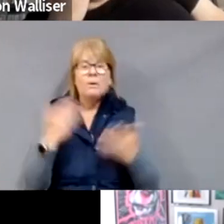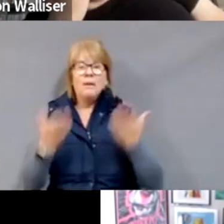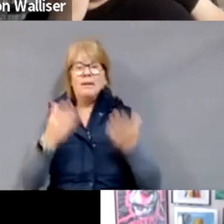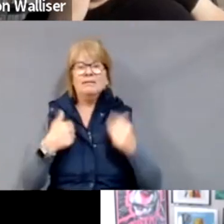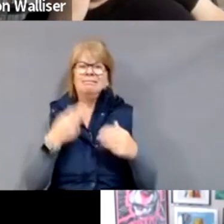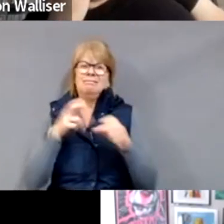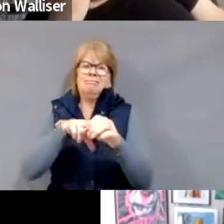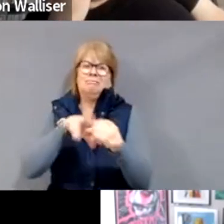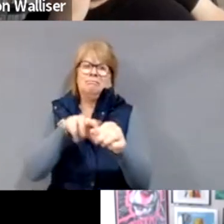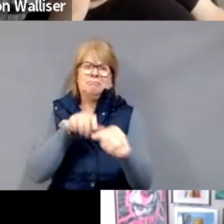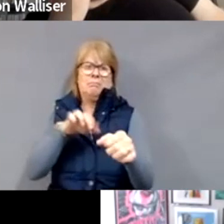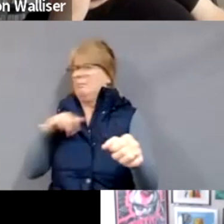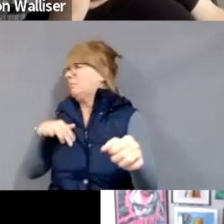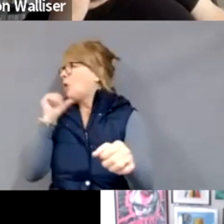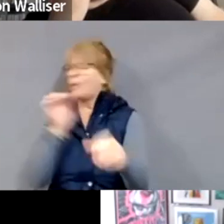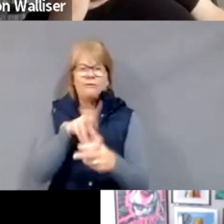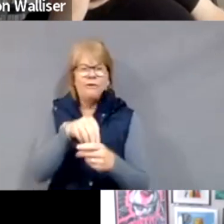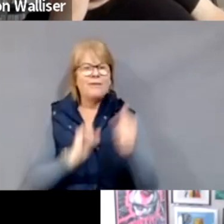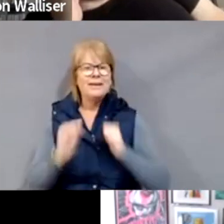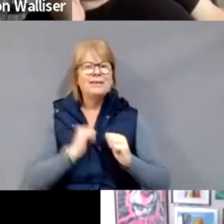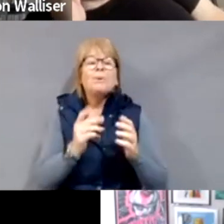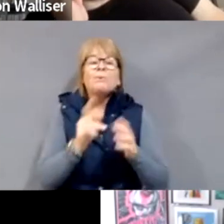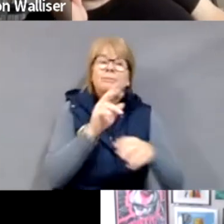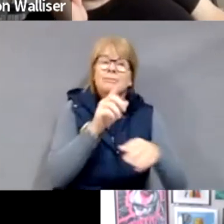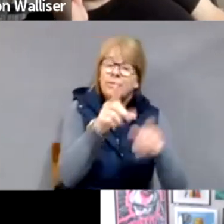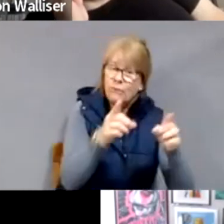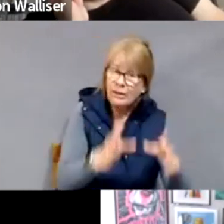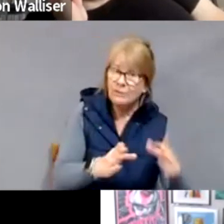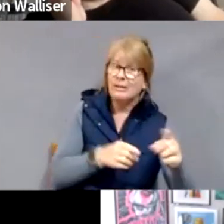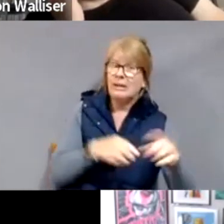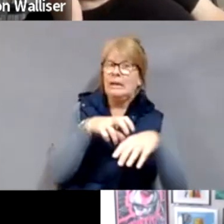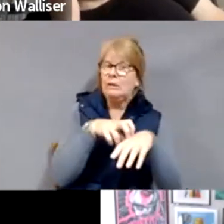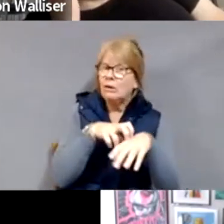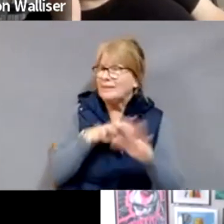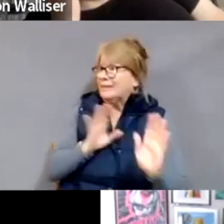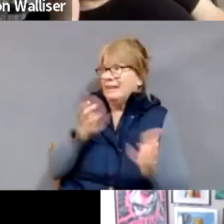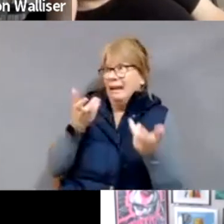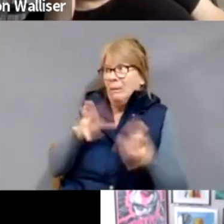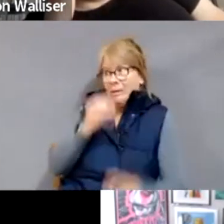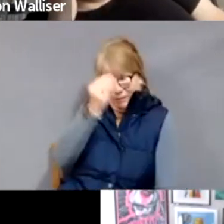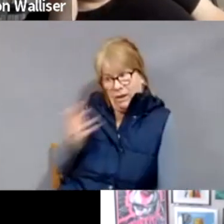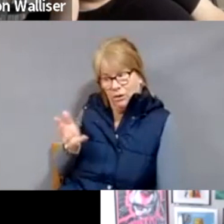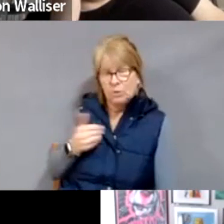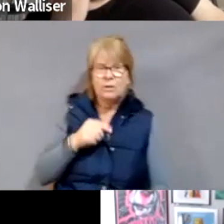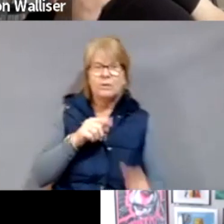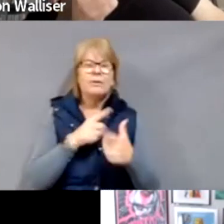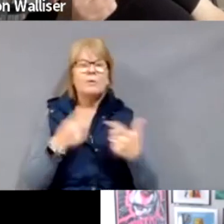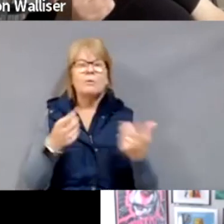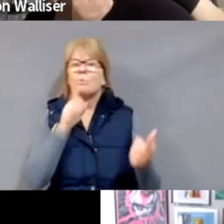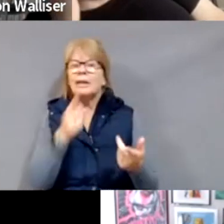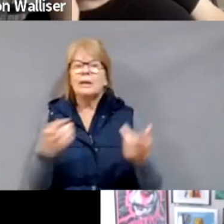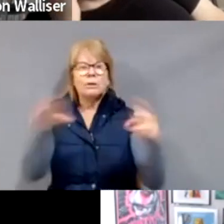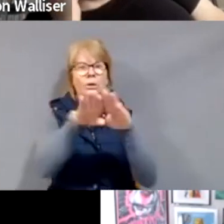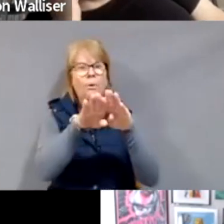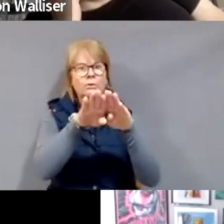So people get nervous about even sharing, right? But then we end up in this very closed feedback loop where nobody really